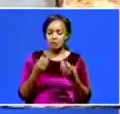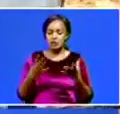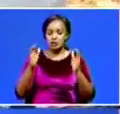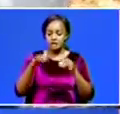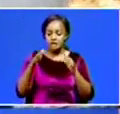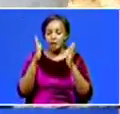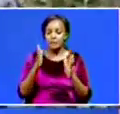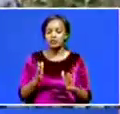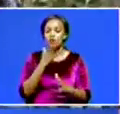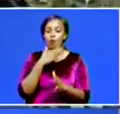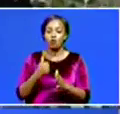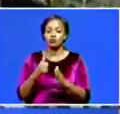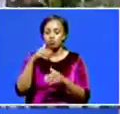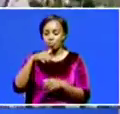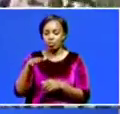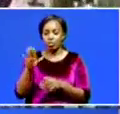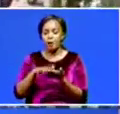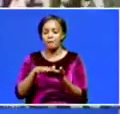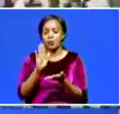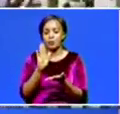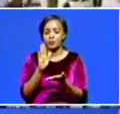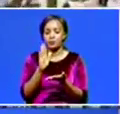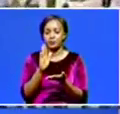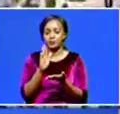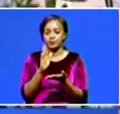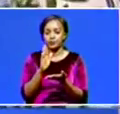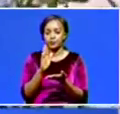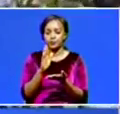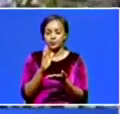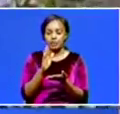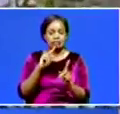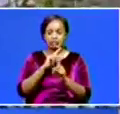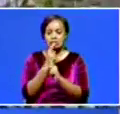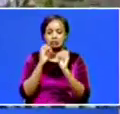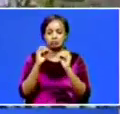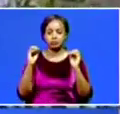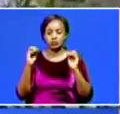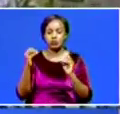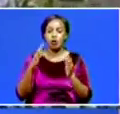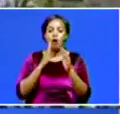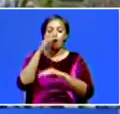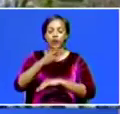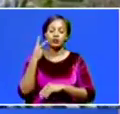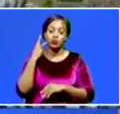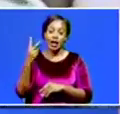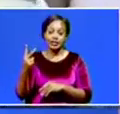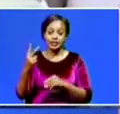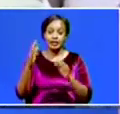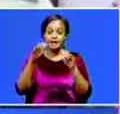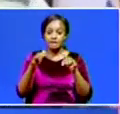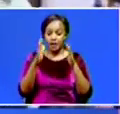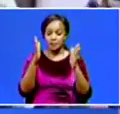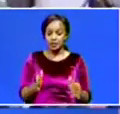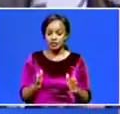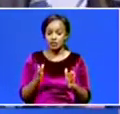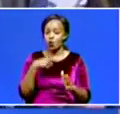its lucrative nature. The scene is no different for over 2,000 avocado farmers affiliated to agriculture